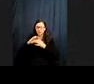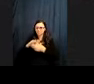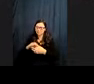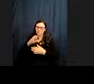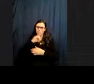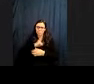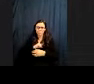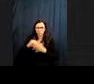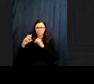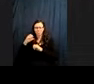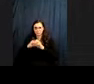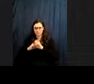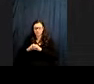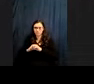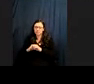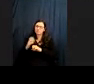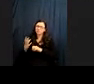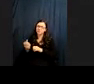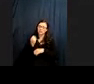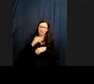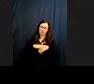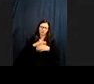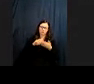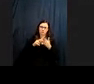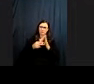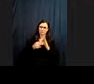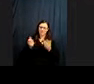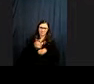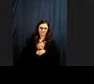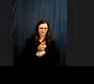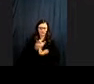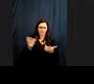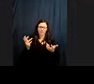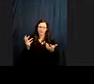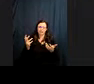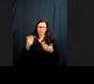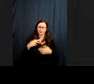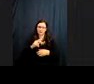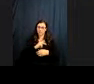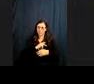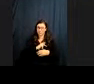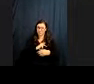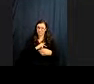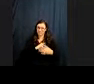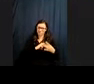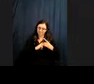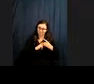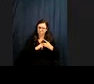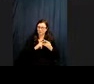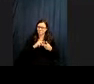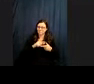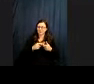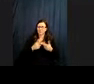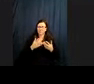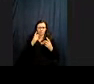assumptions, take on purpose everything personally, and then we just want to